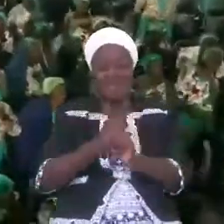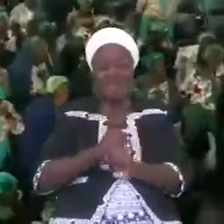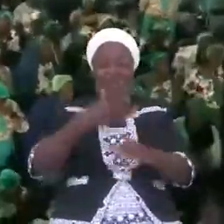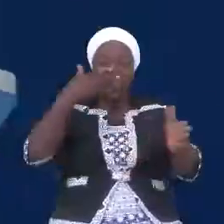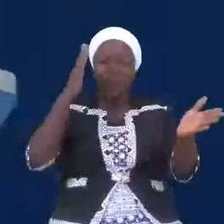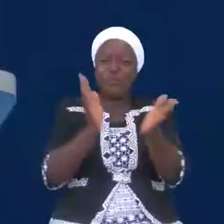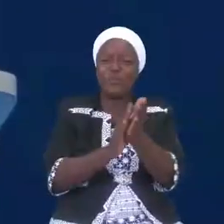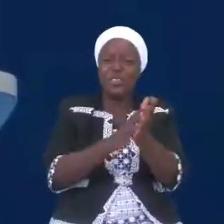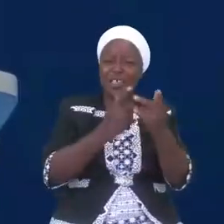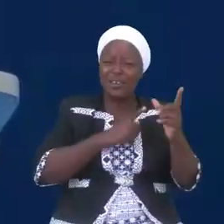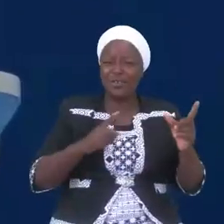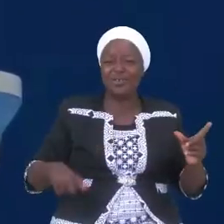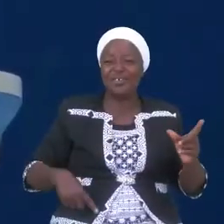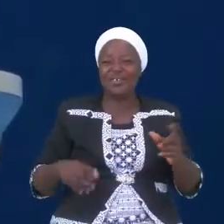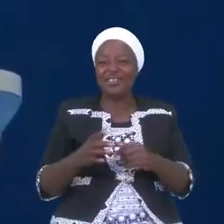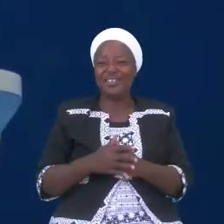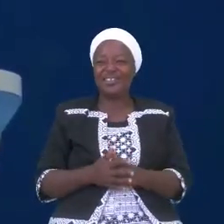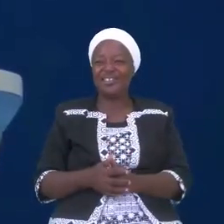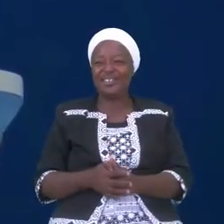Praise the Lord.